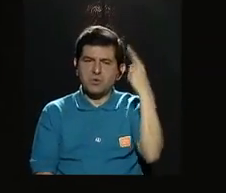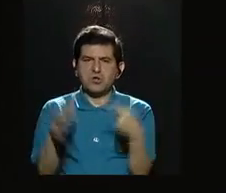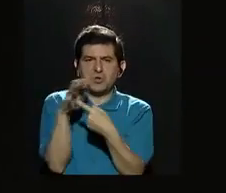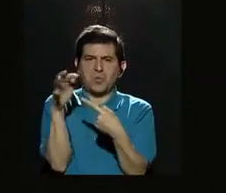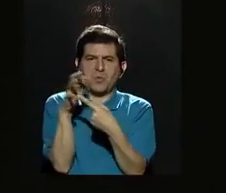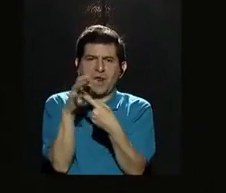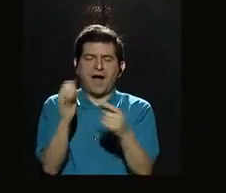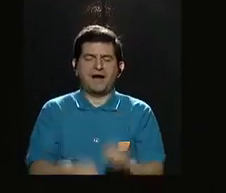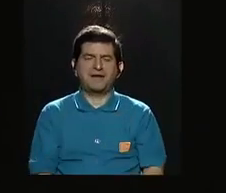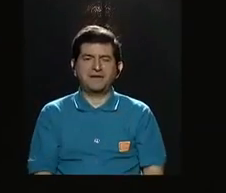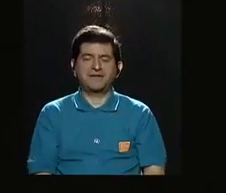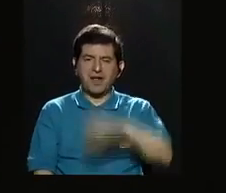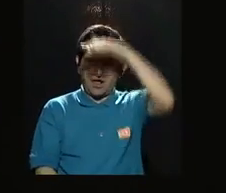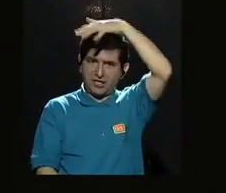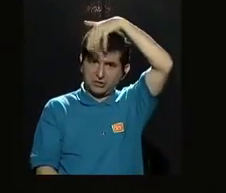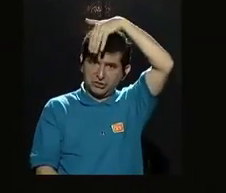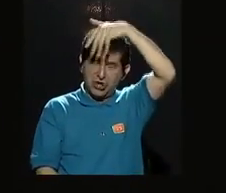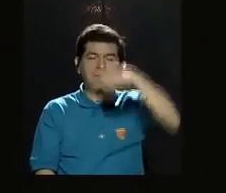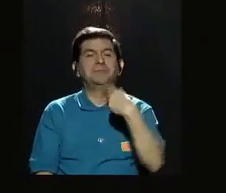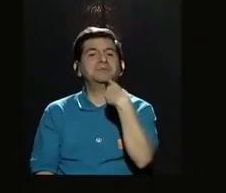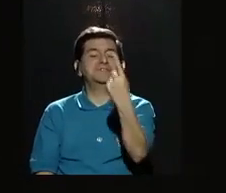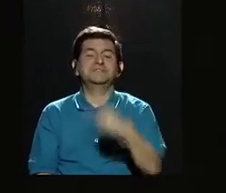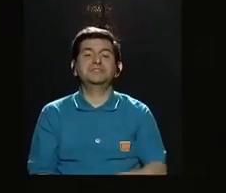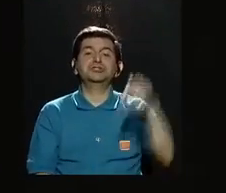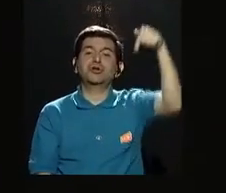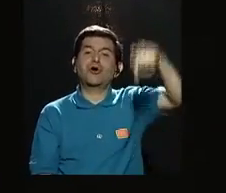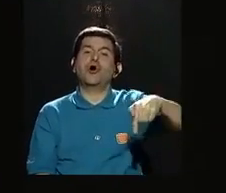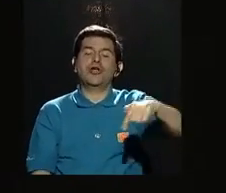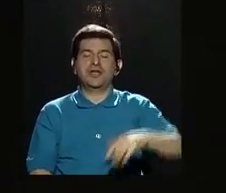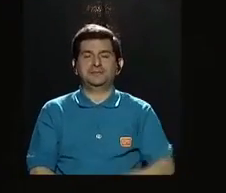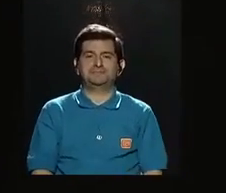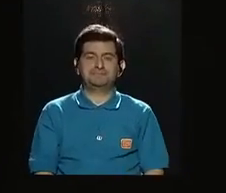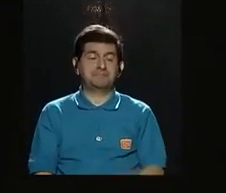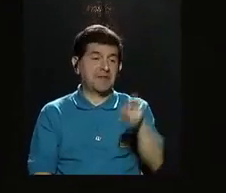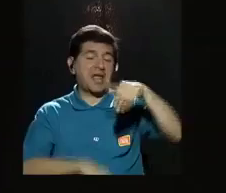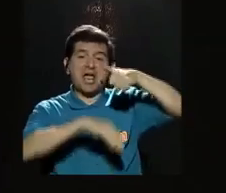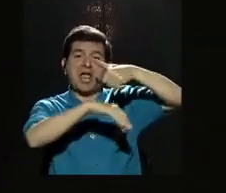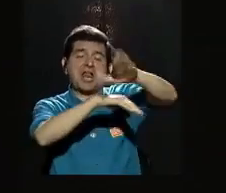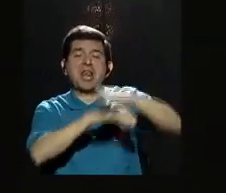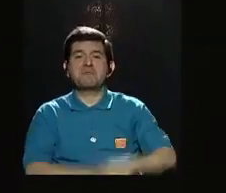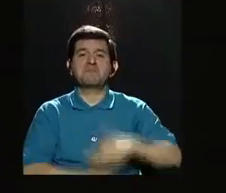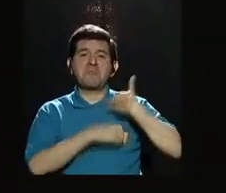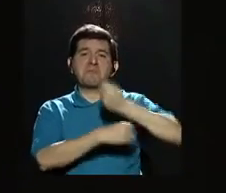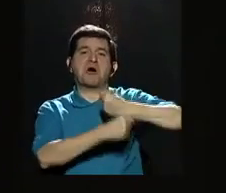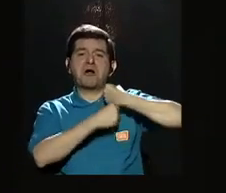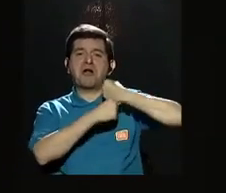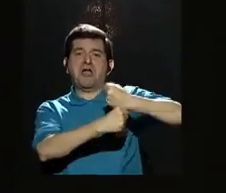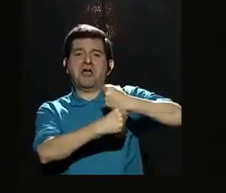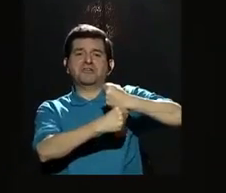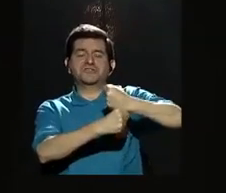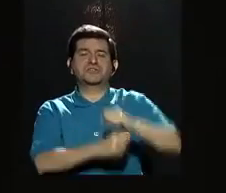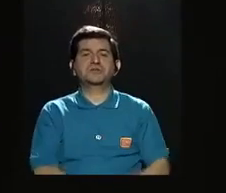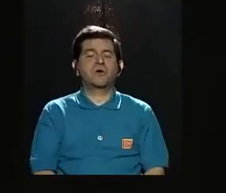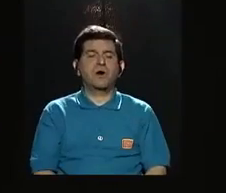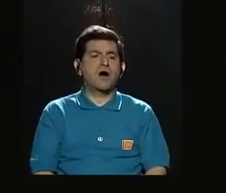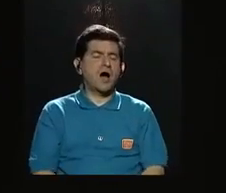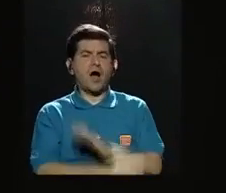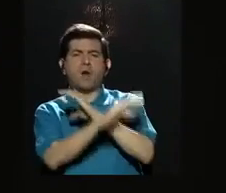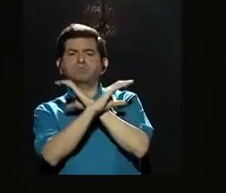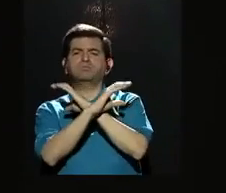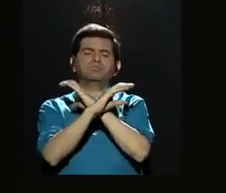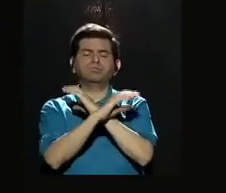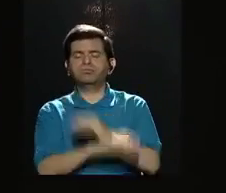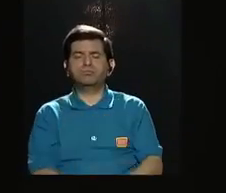Donald Trump announced today that he will send the military to guard the border with